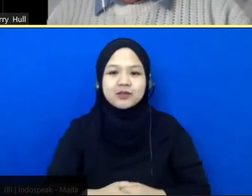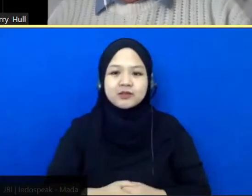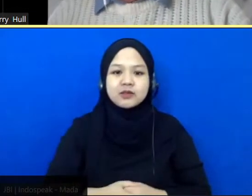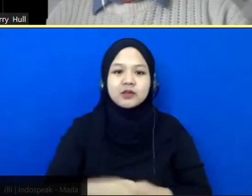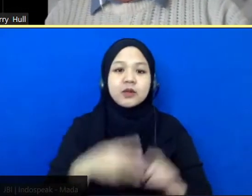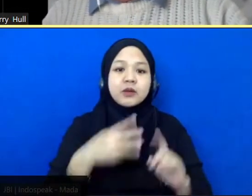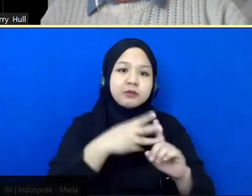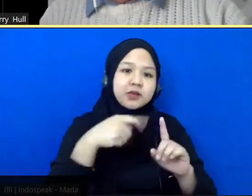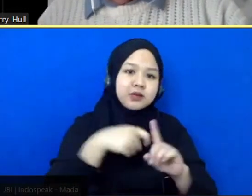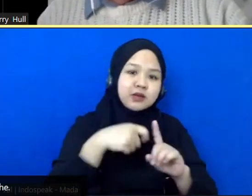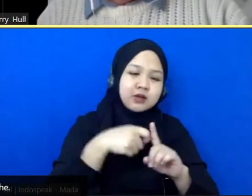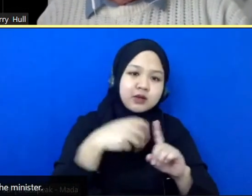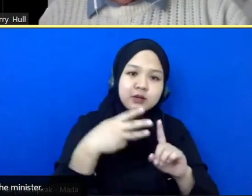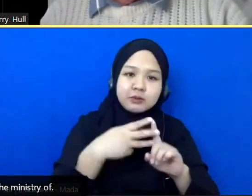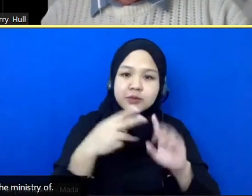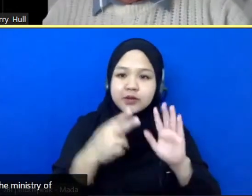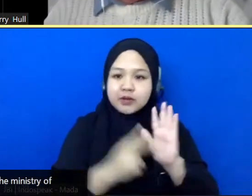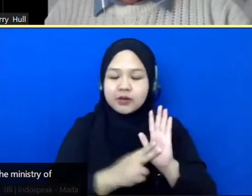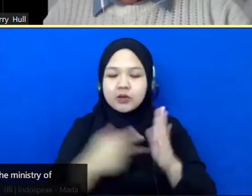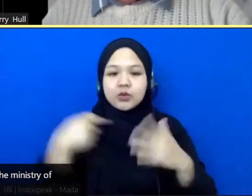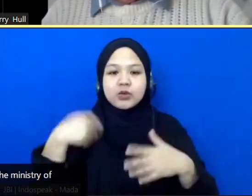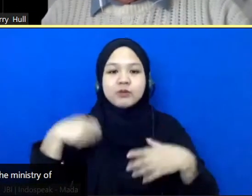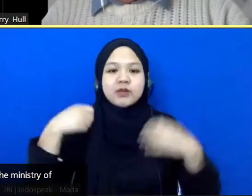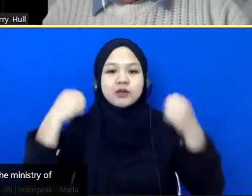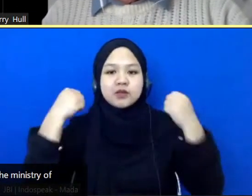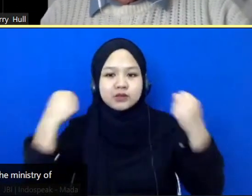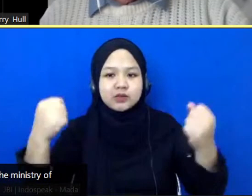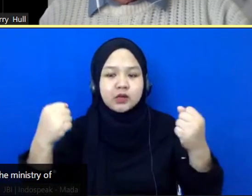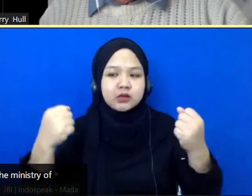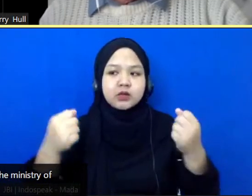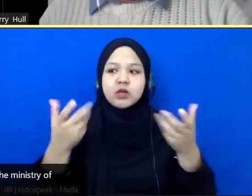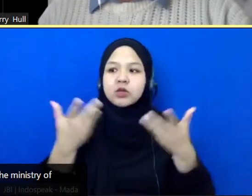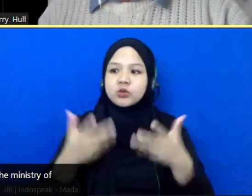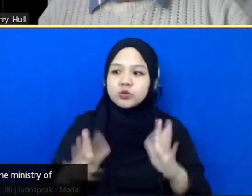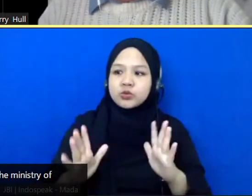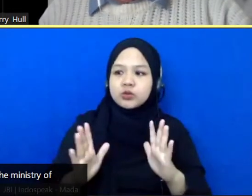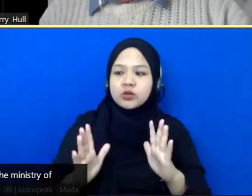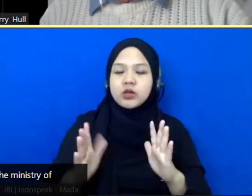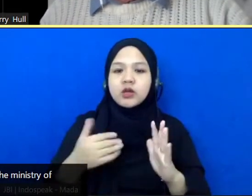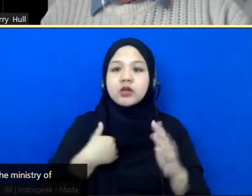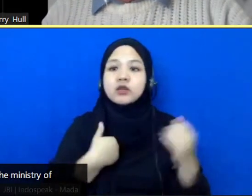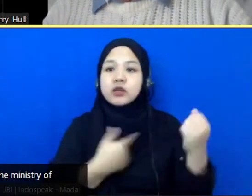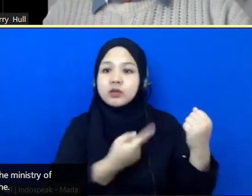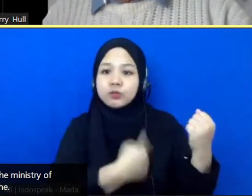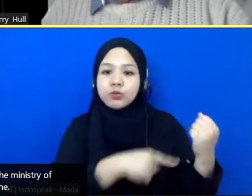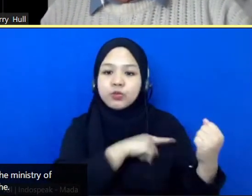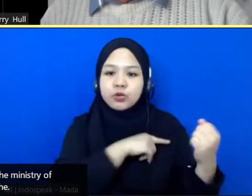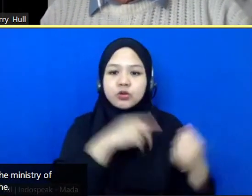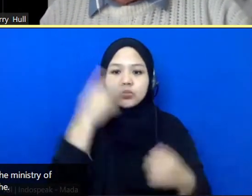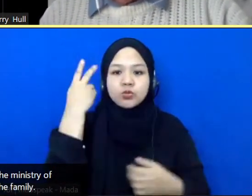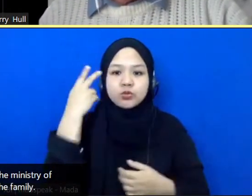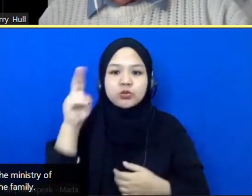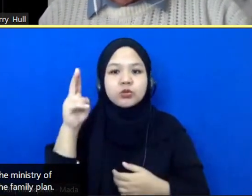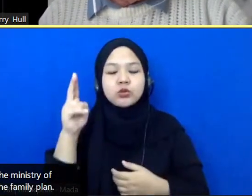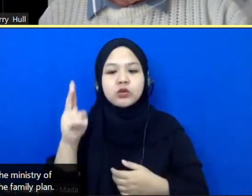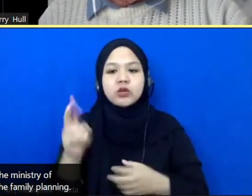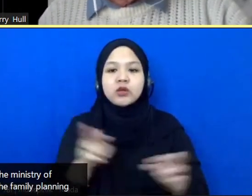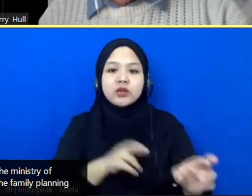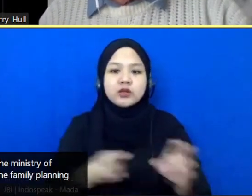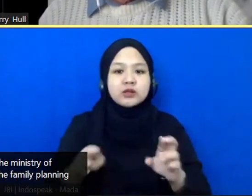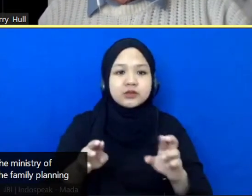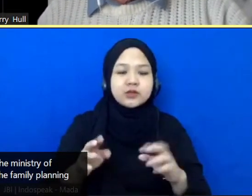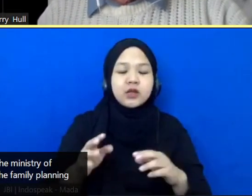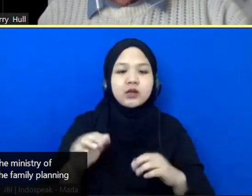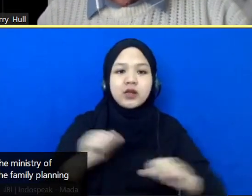BKKBN and the Ministry of Health have been in competition for the family planning